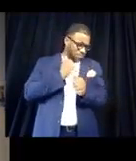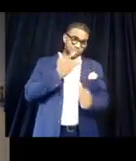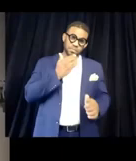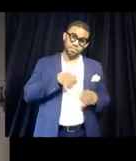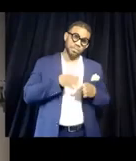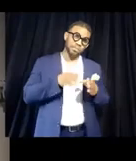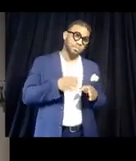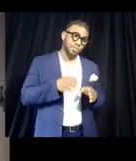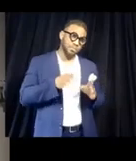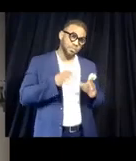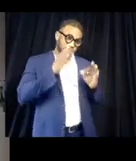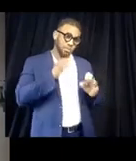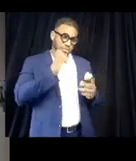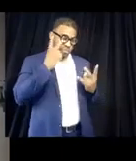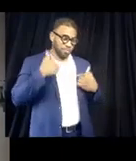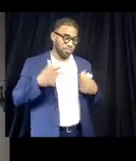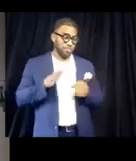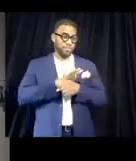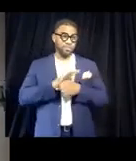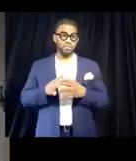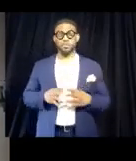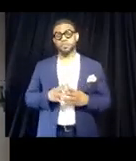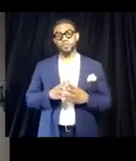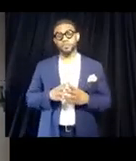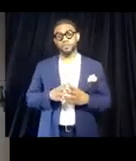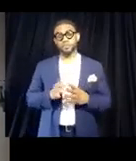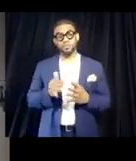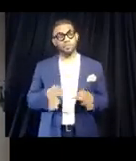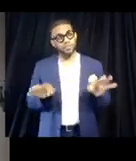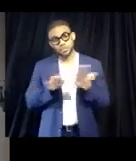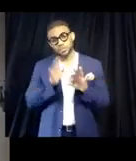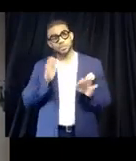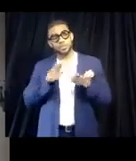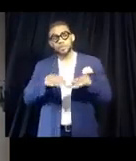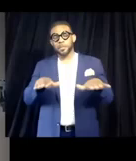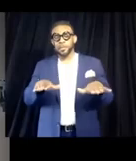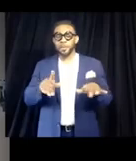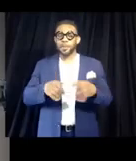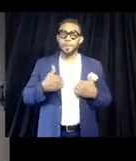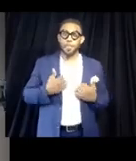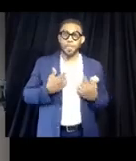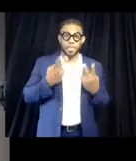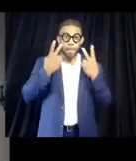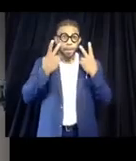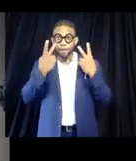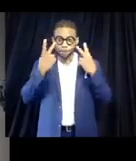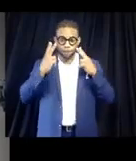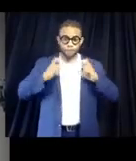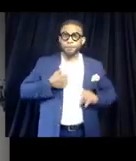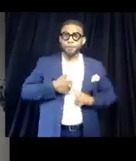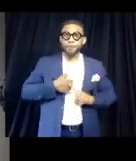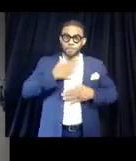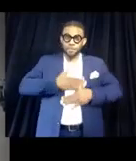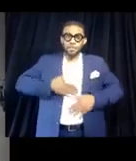evade color, in a way, choosing to not see me completely. It's important for our children to have eyes who